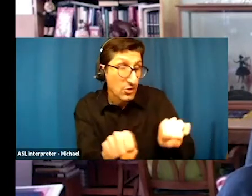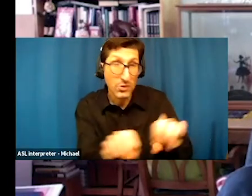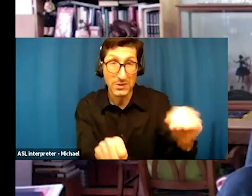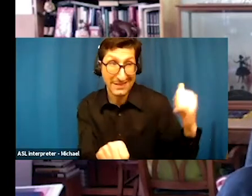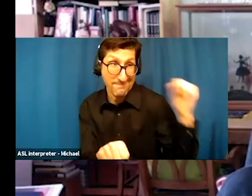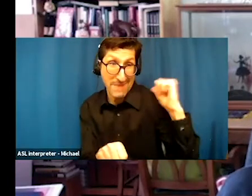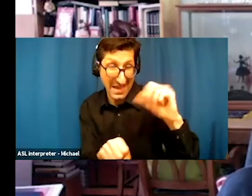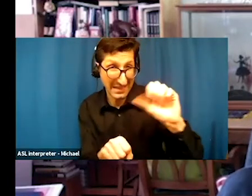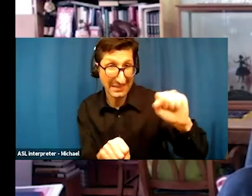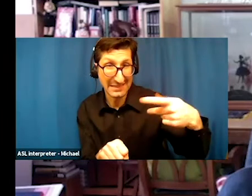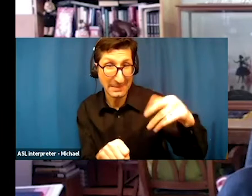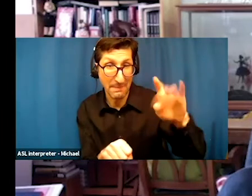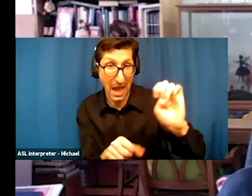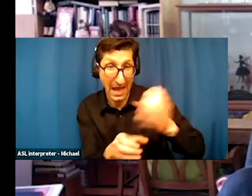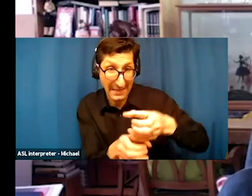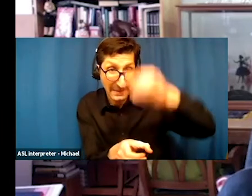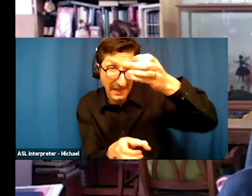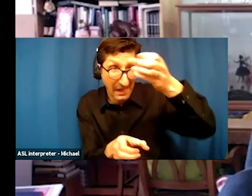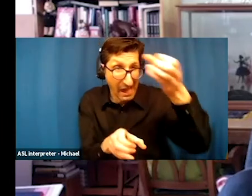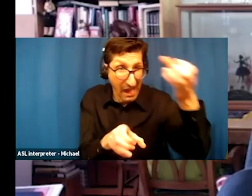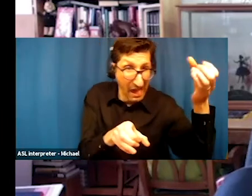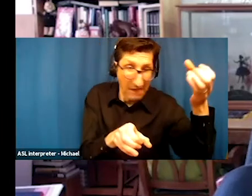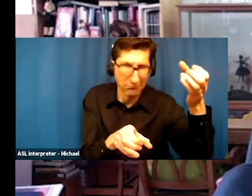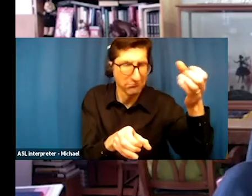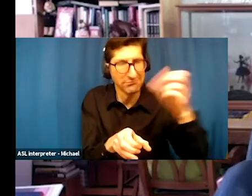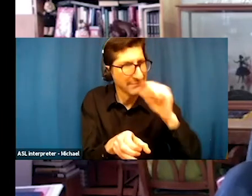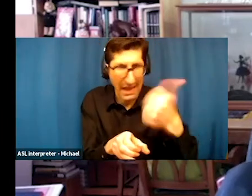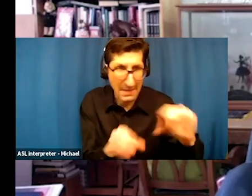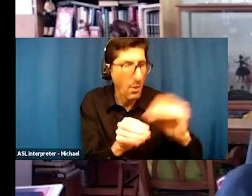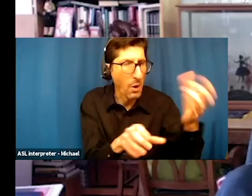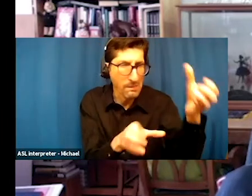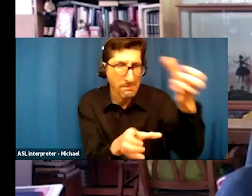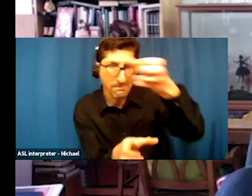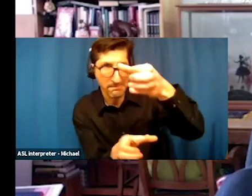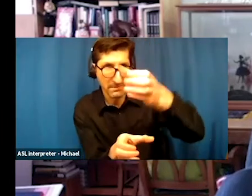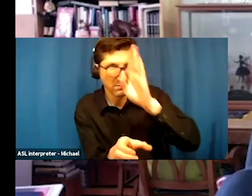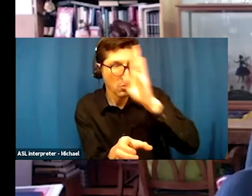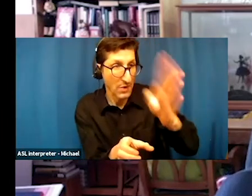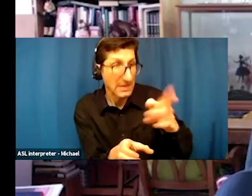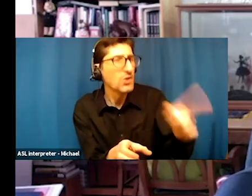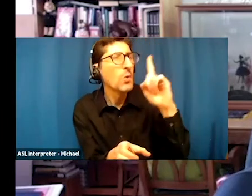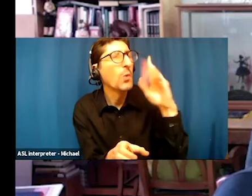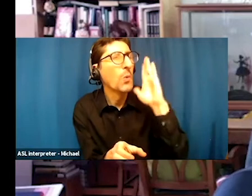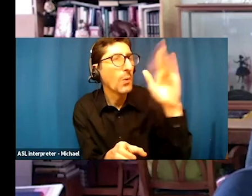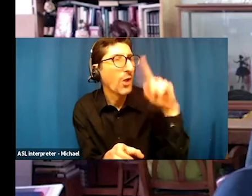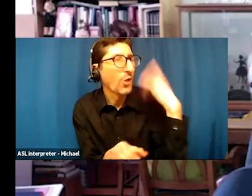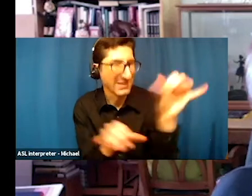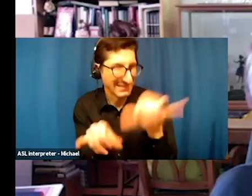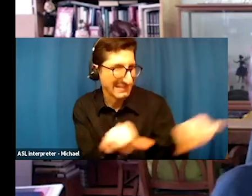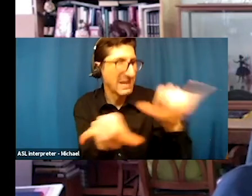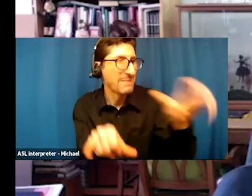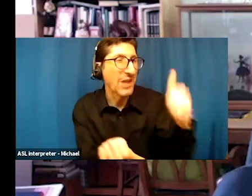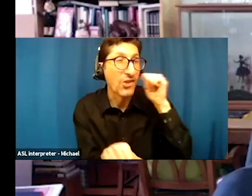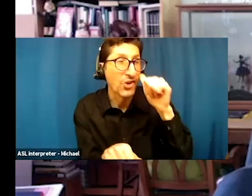You'll look just like other girls. I saw myself running down the hill behind our house,